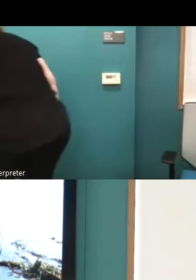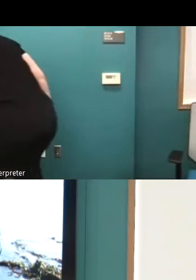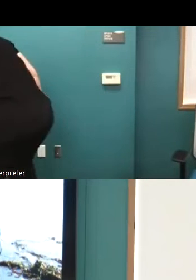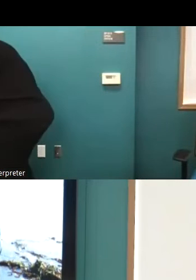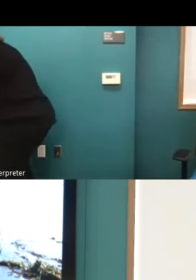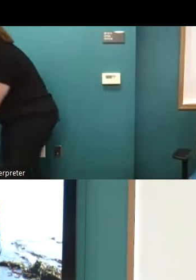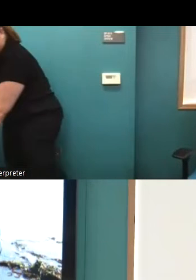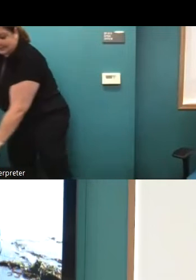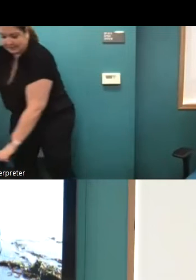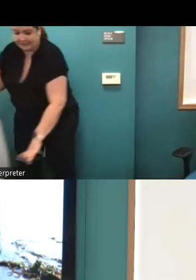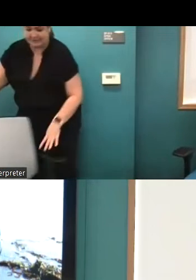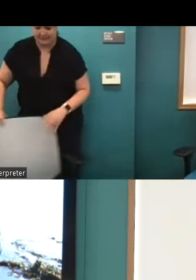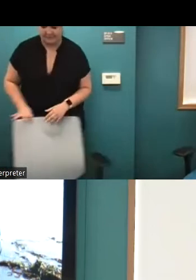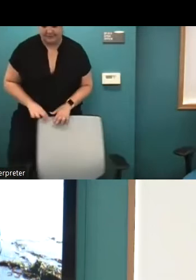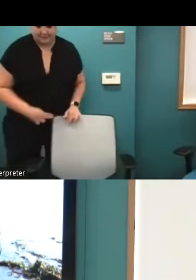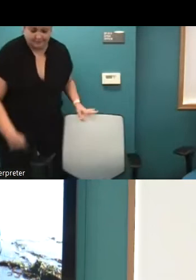AV remote apps.